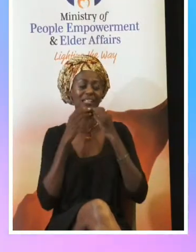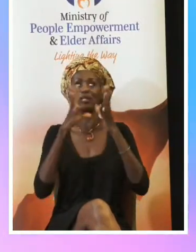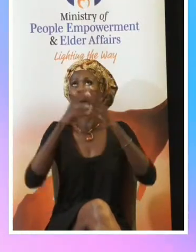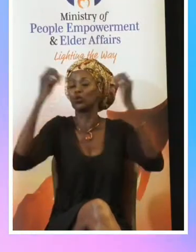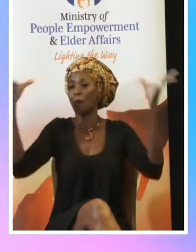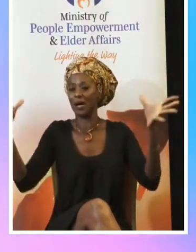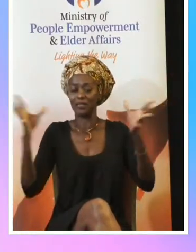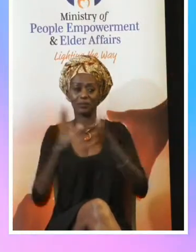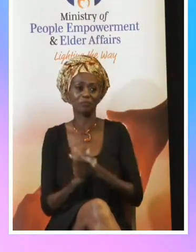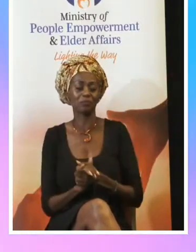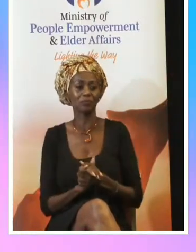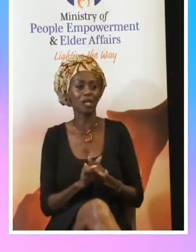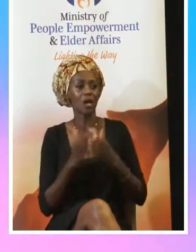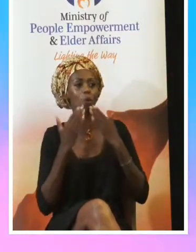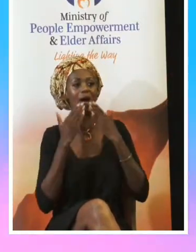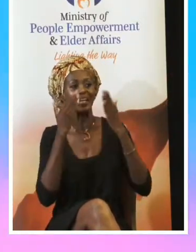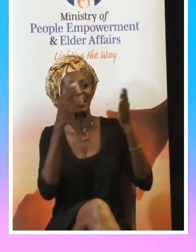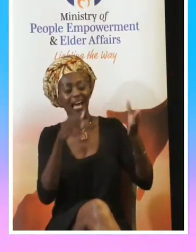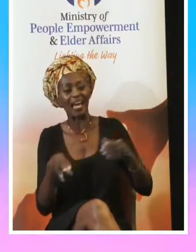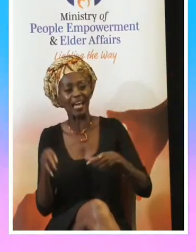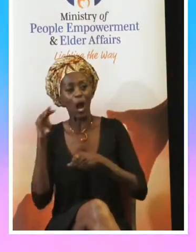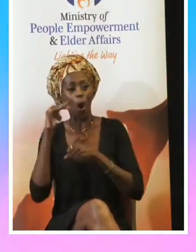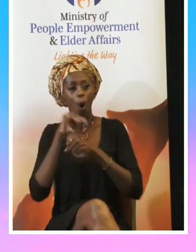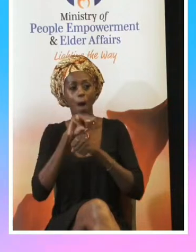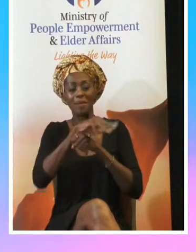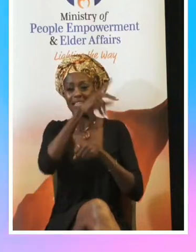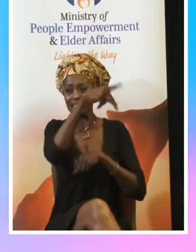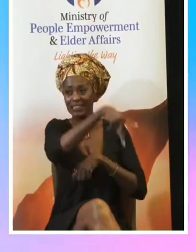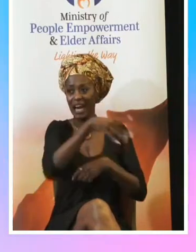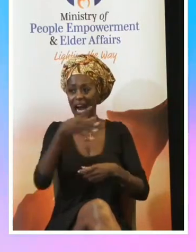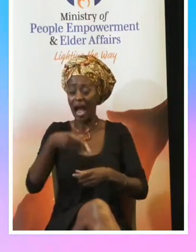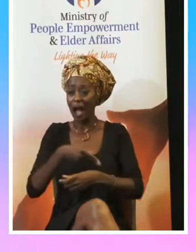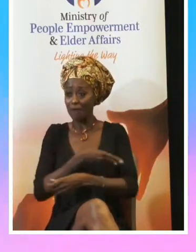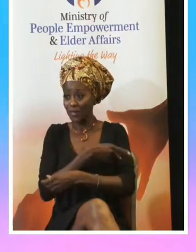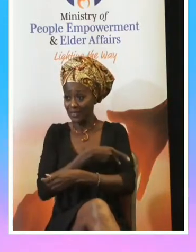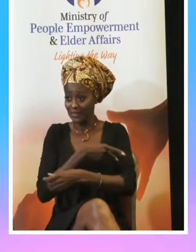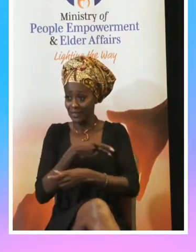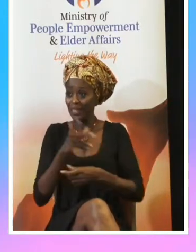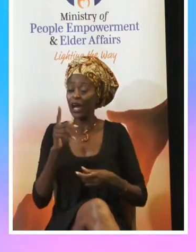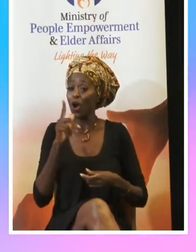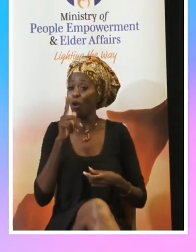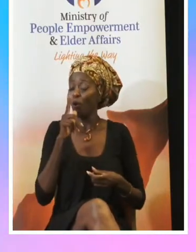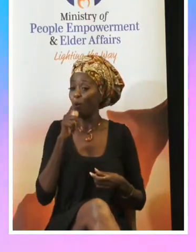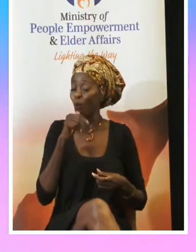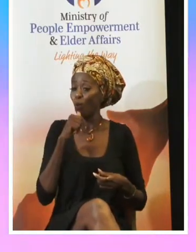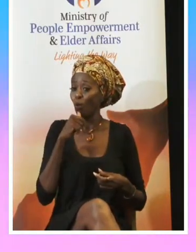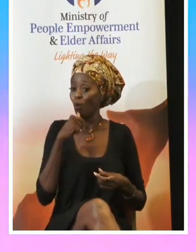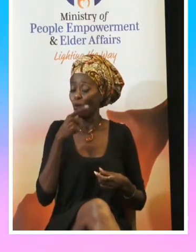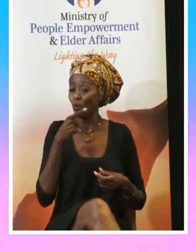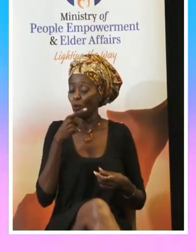We want to thank our minister, Humphreys, who would have given us